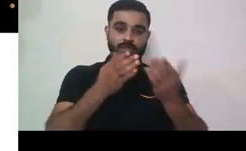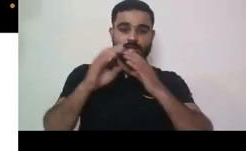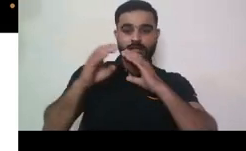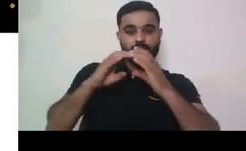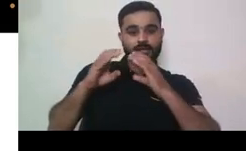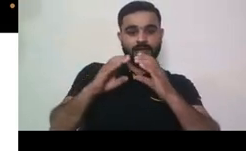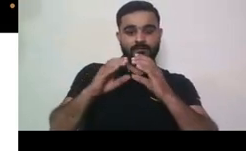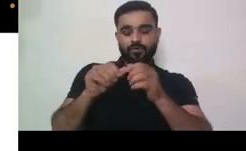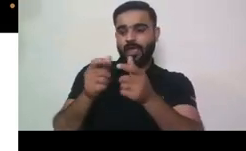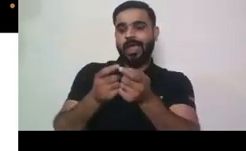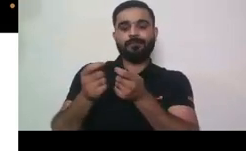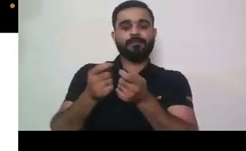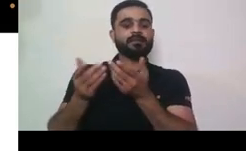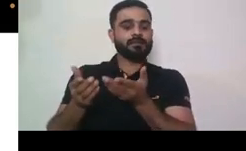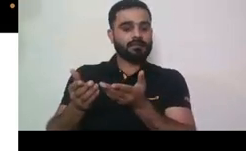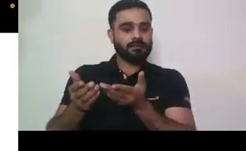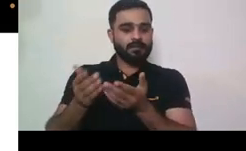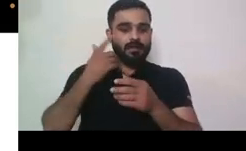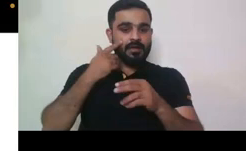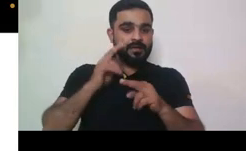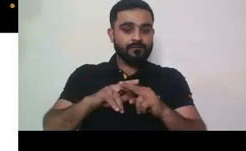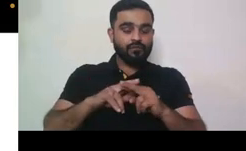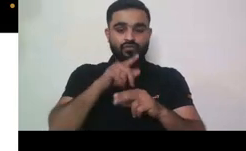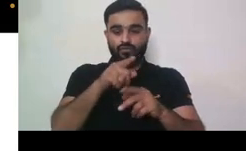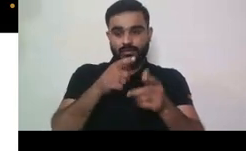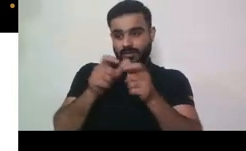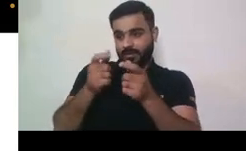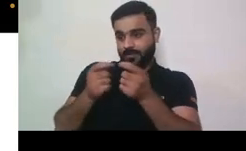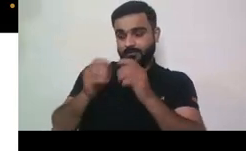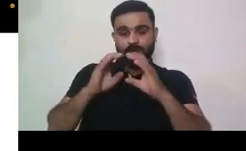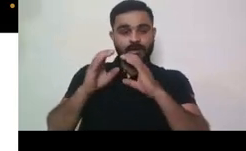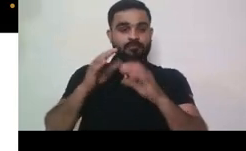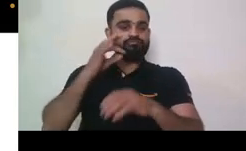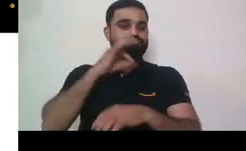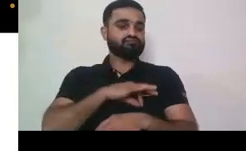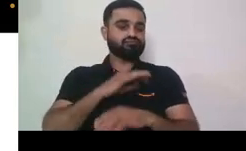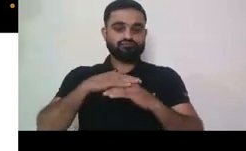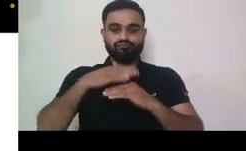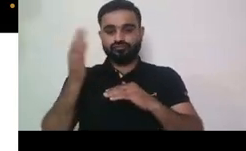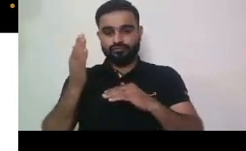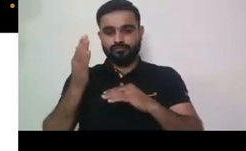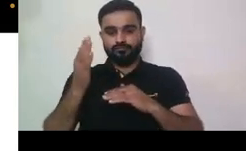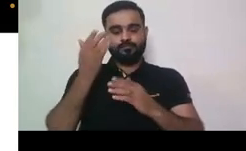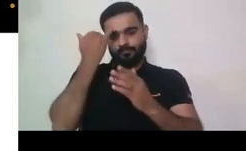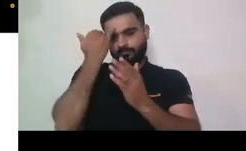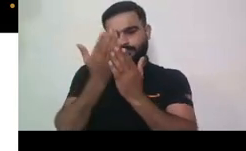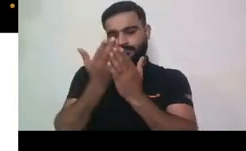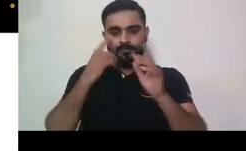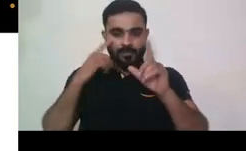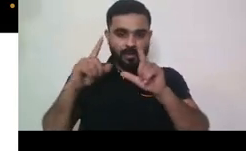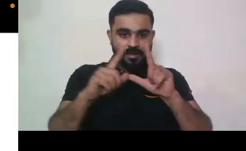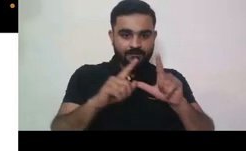the administrators. If we communicate them about the benefits or suggest some evidence of